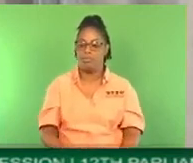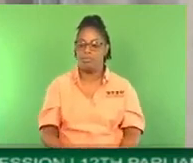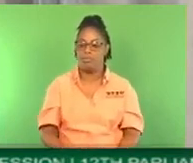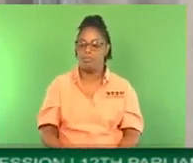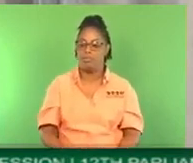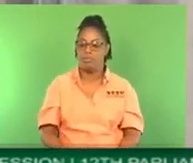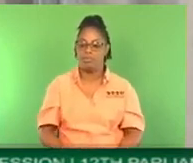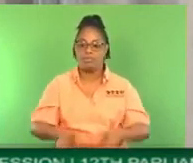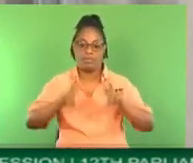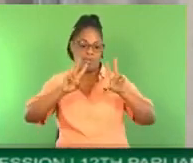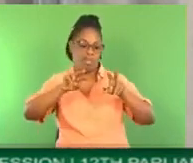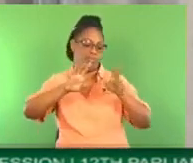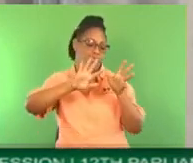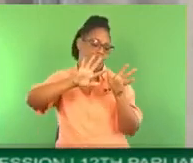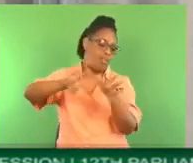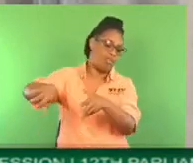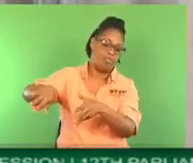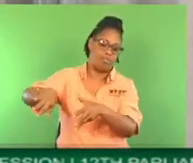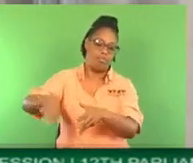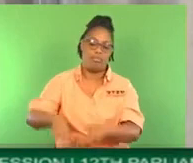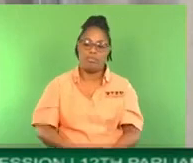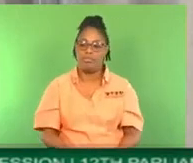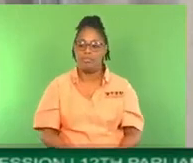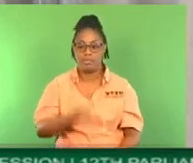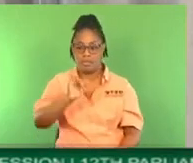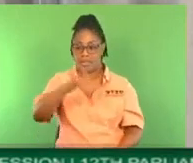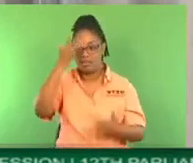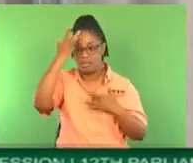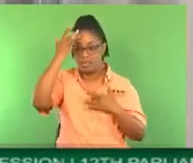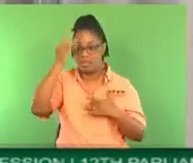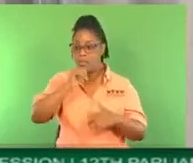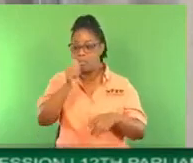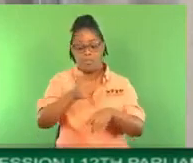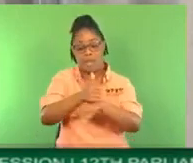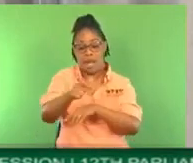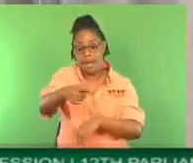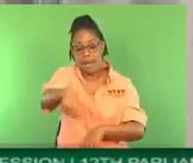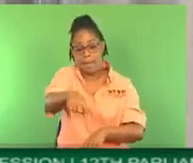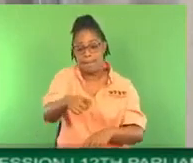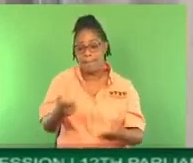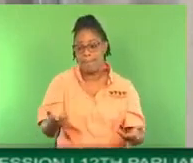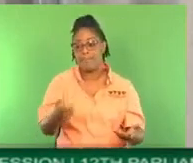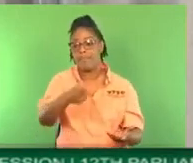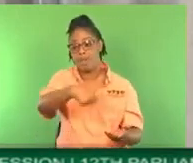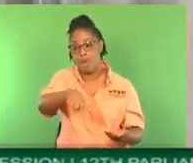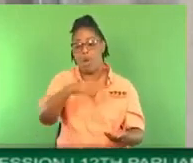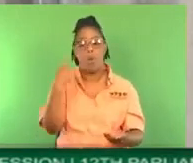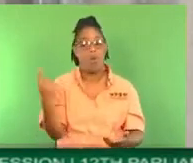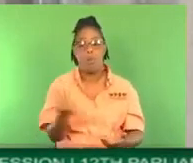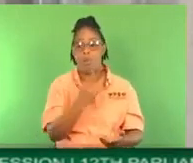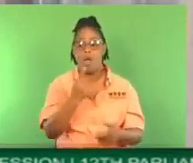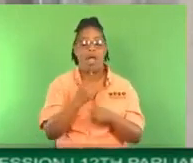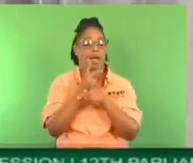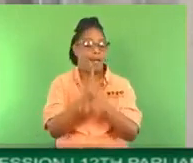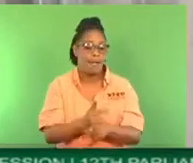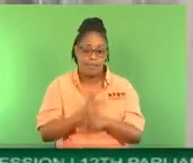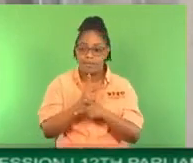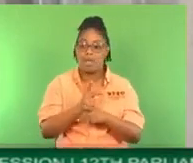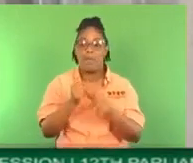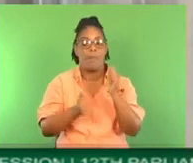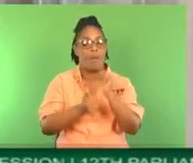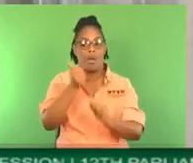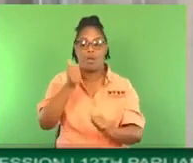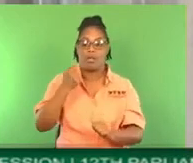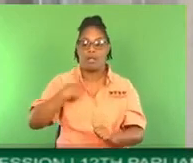Their illnesses are not their fault, and they must always be treated by the most qualified medical